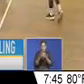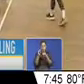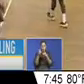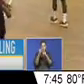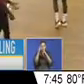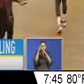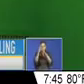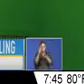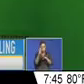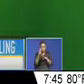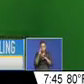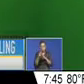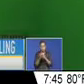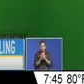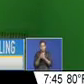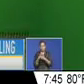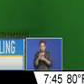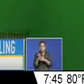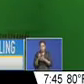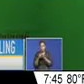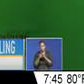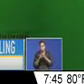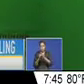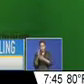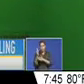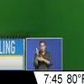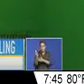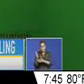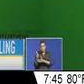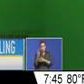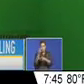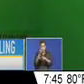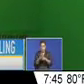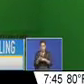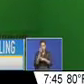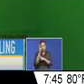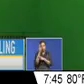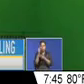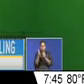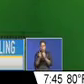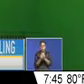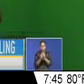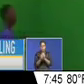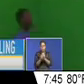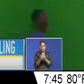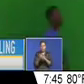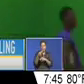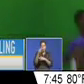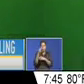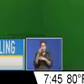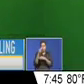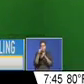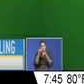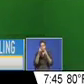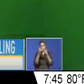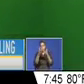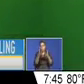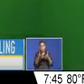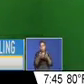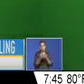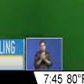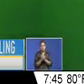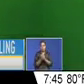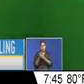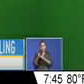volleyball. And they've proven themselves by keeping up with some of the so-called big dogs. And like once